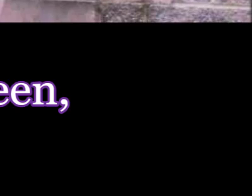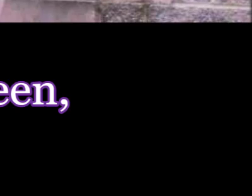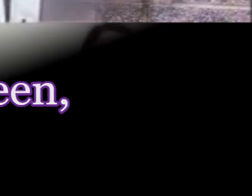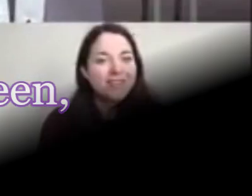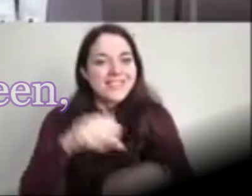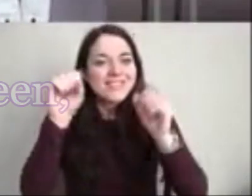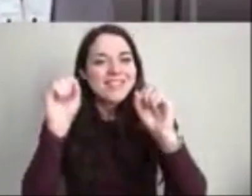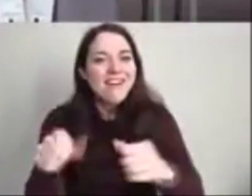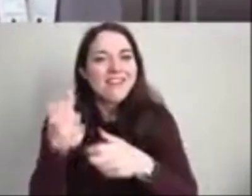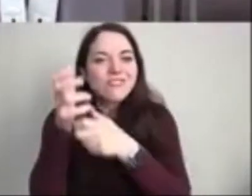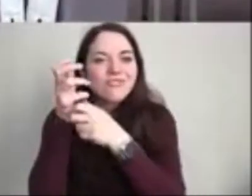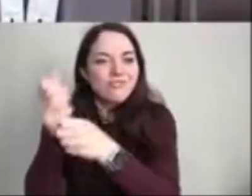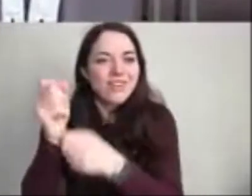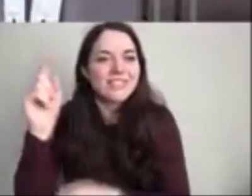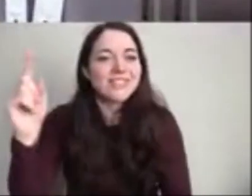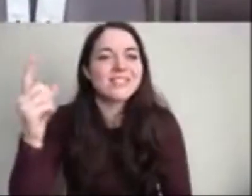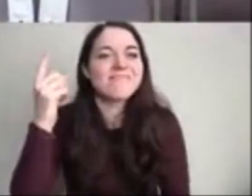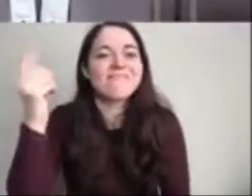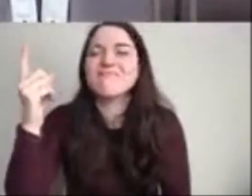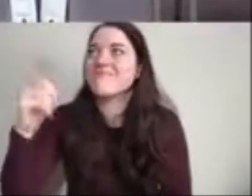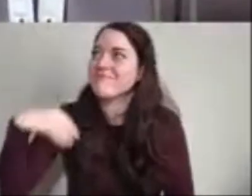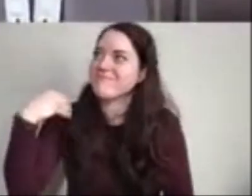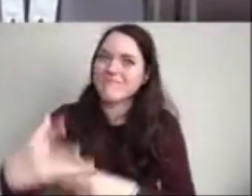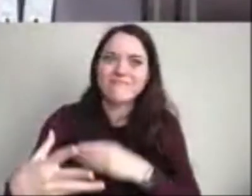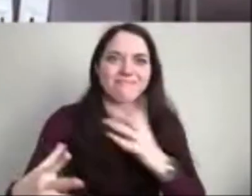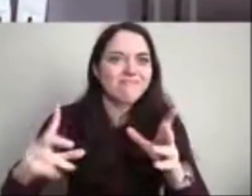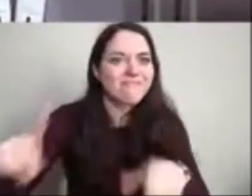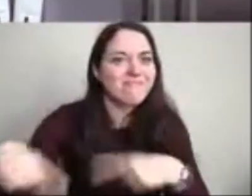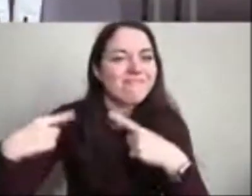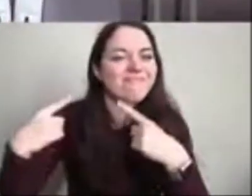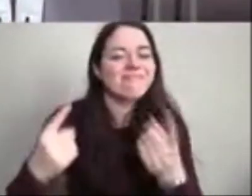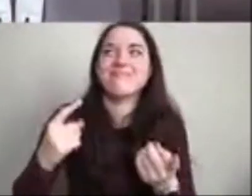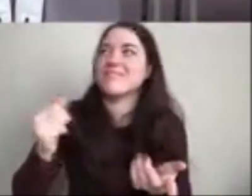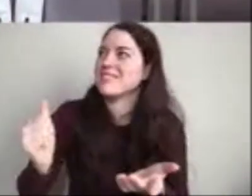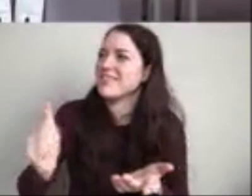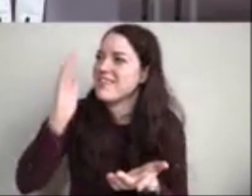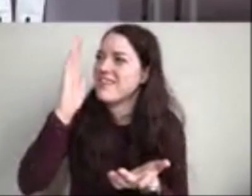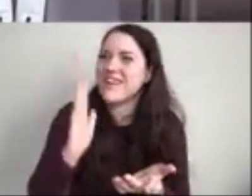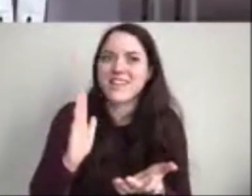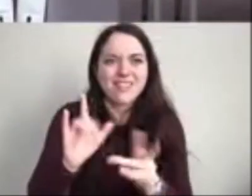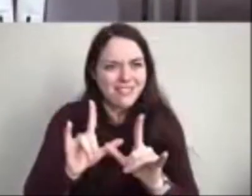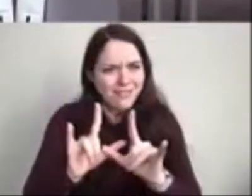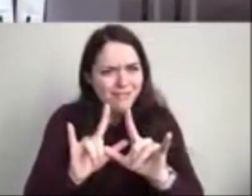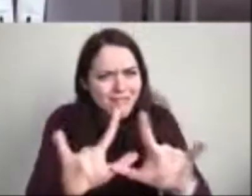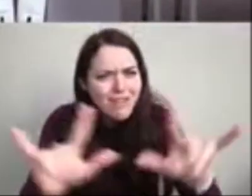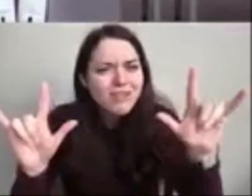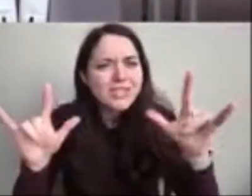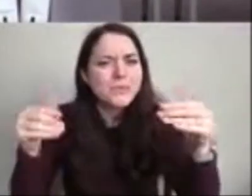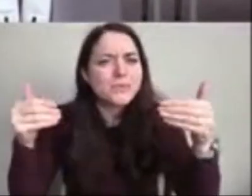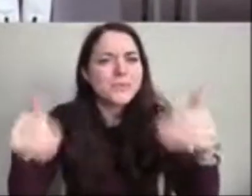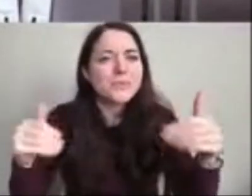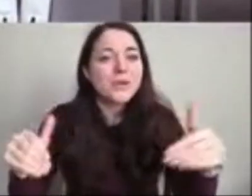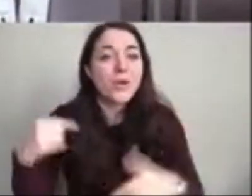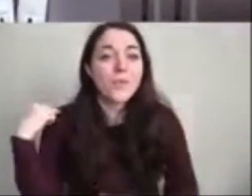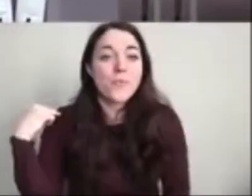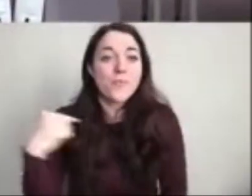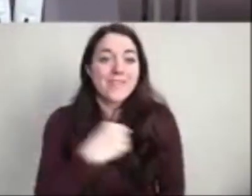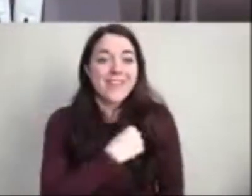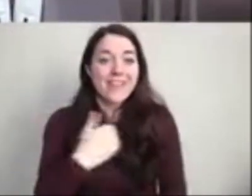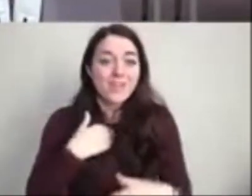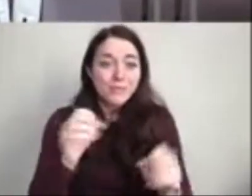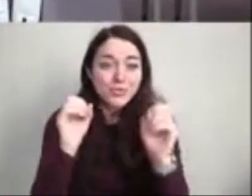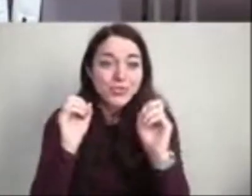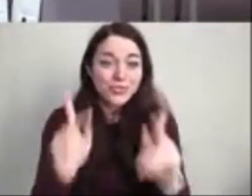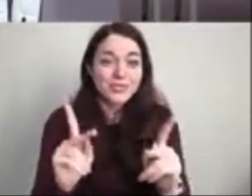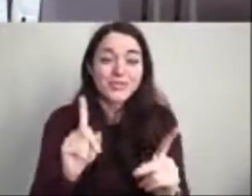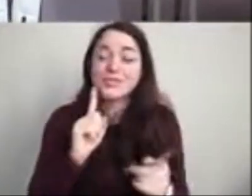in God to be a generous and loving God. God loves us, and we get to be generous in